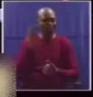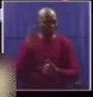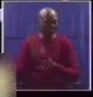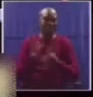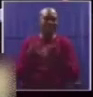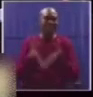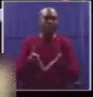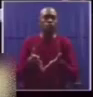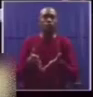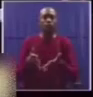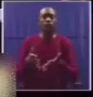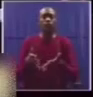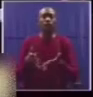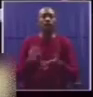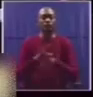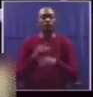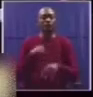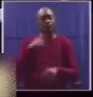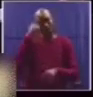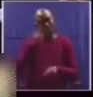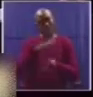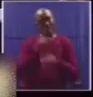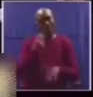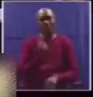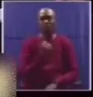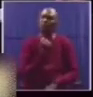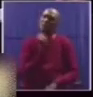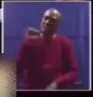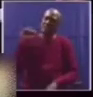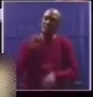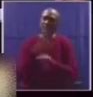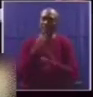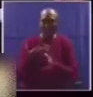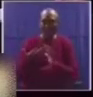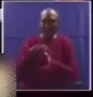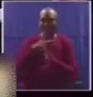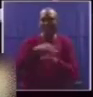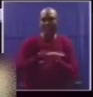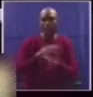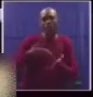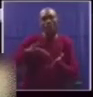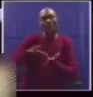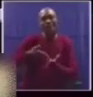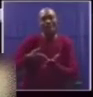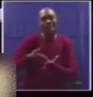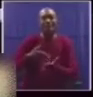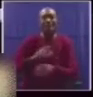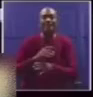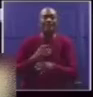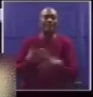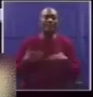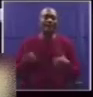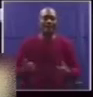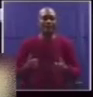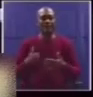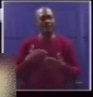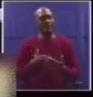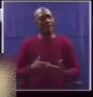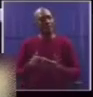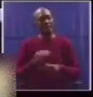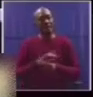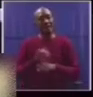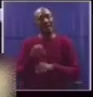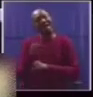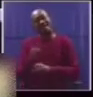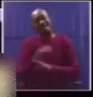believe it will deny access to existing health care rather than promote